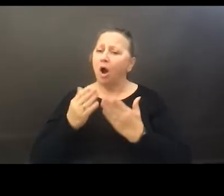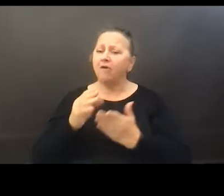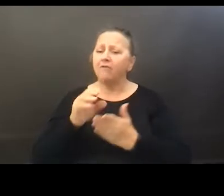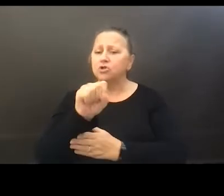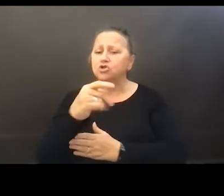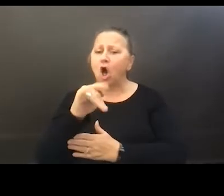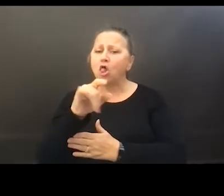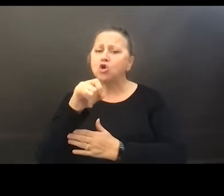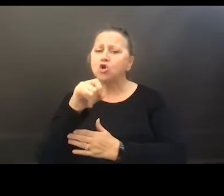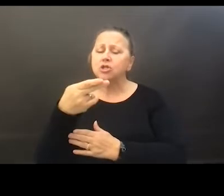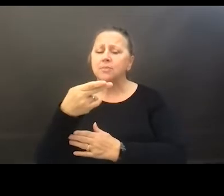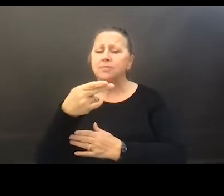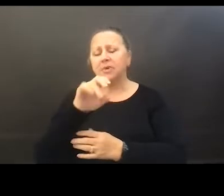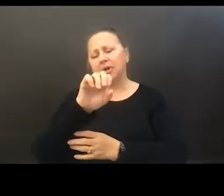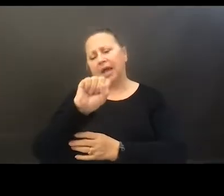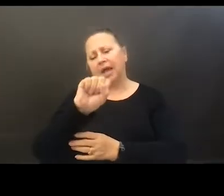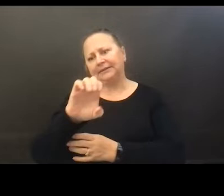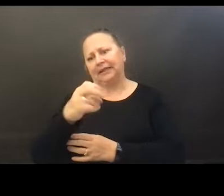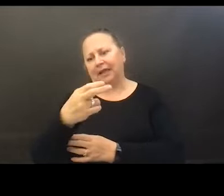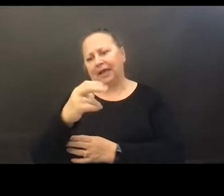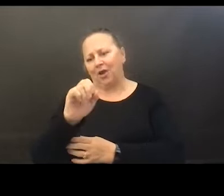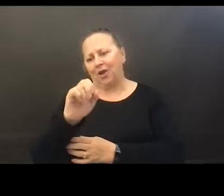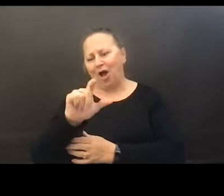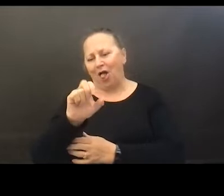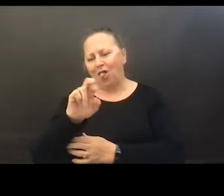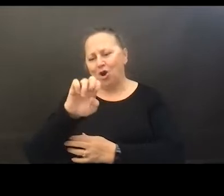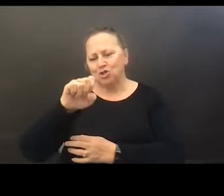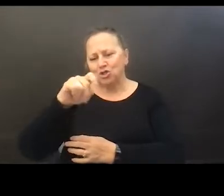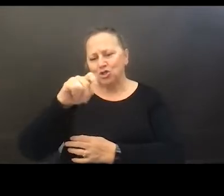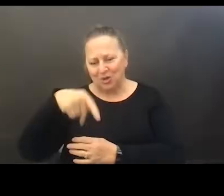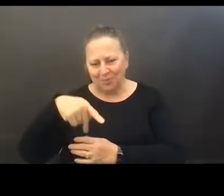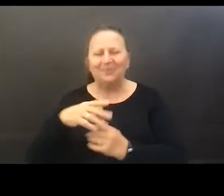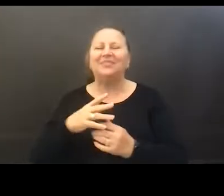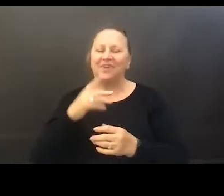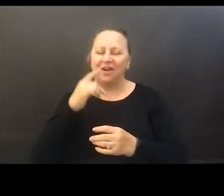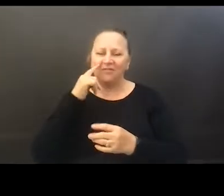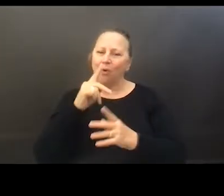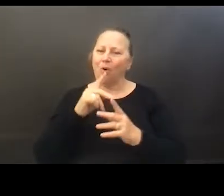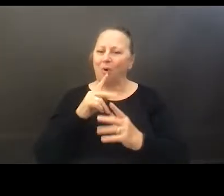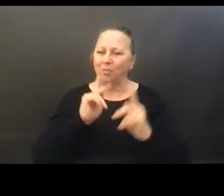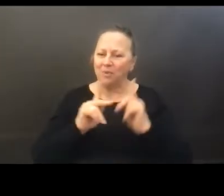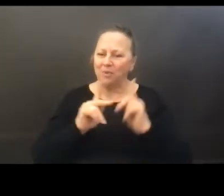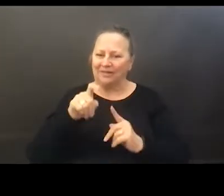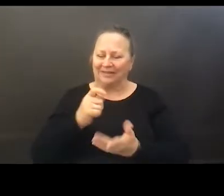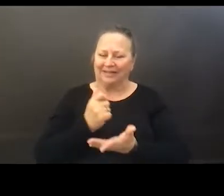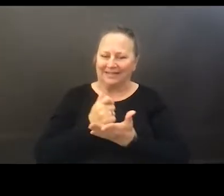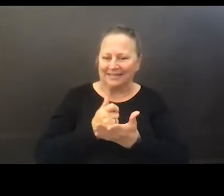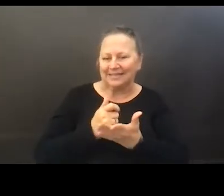of childcare tuition. To learn more about the Child Care Services program, visit our website at